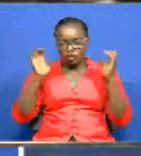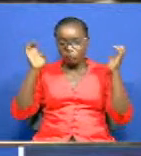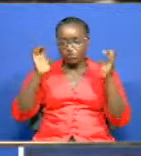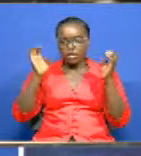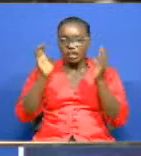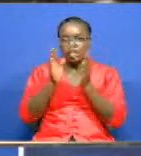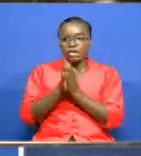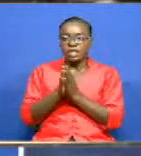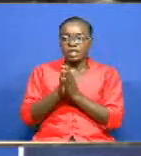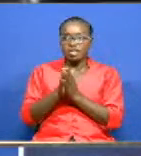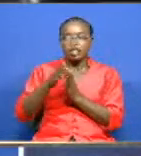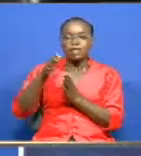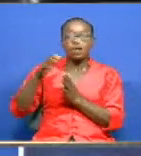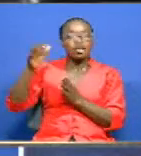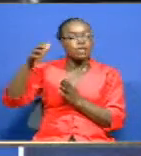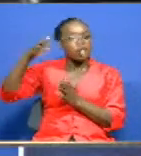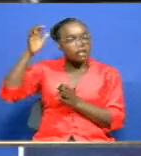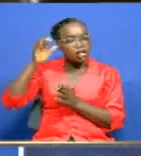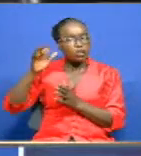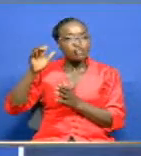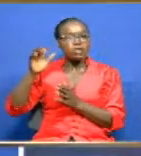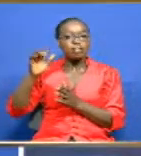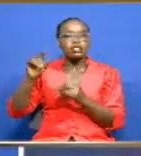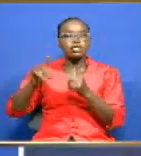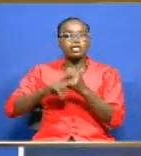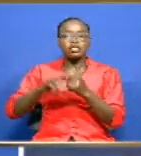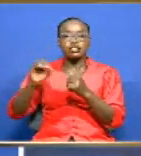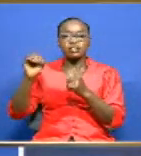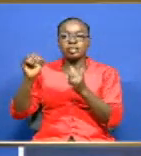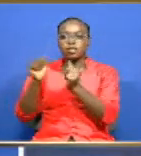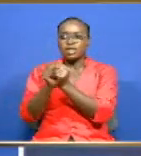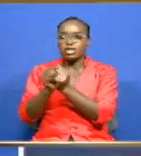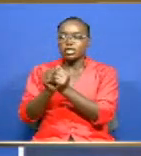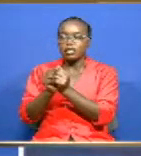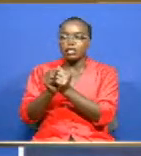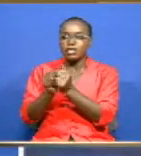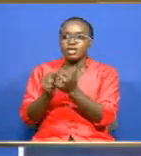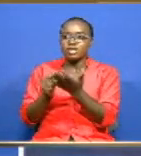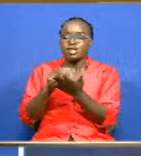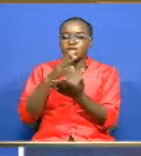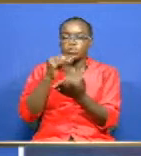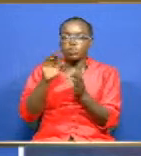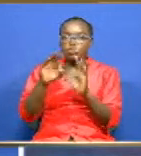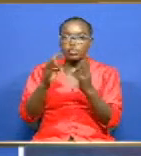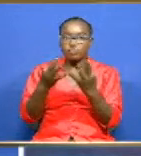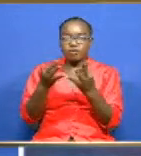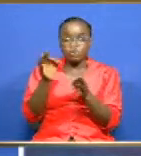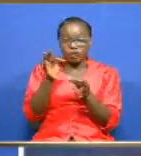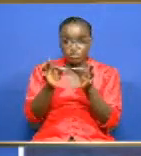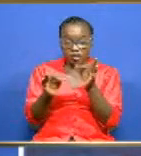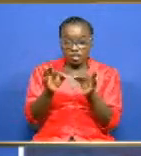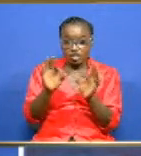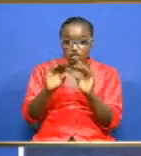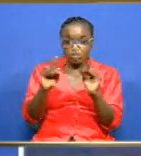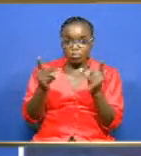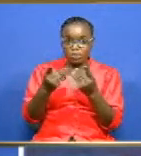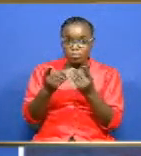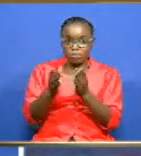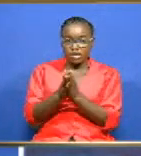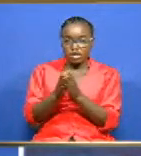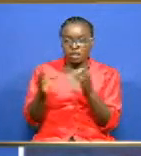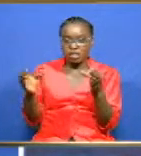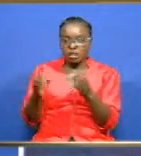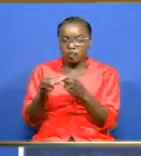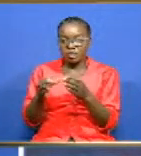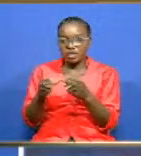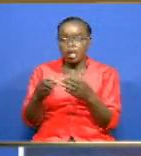Air JT-610 in Indonesia. And we're in the process of speaking with the Department of Justice and the Boeing company to